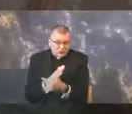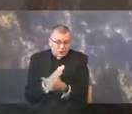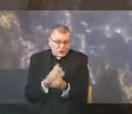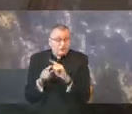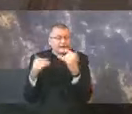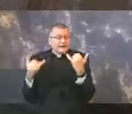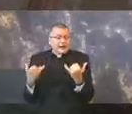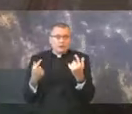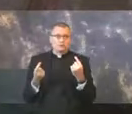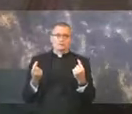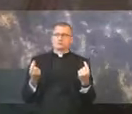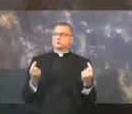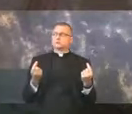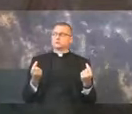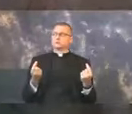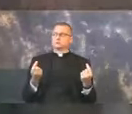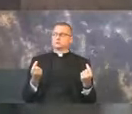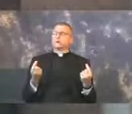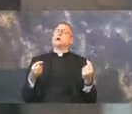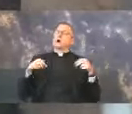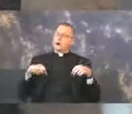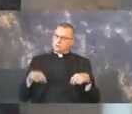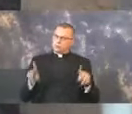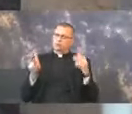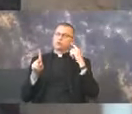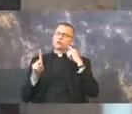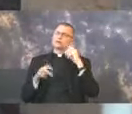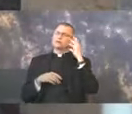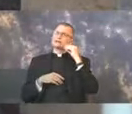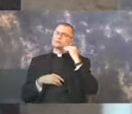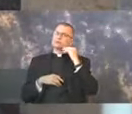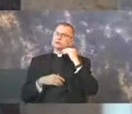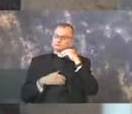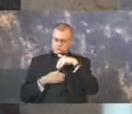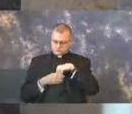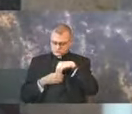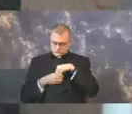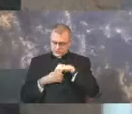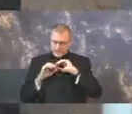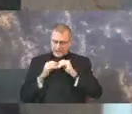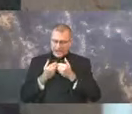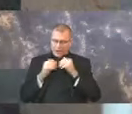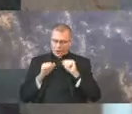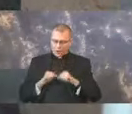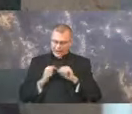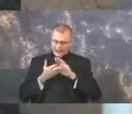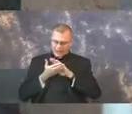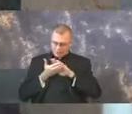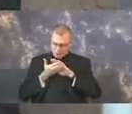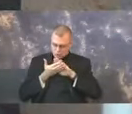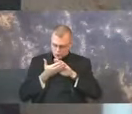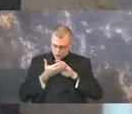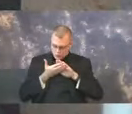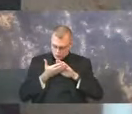Now we have a chance to experience a little how to live purely from within.